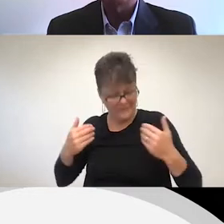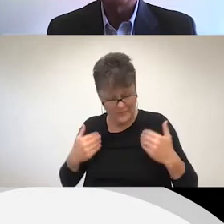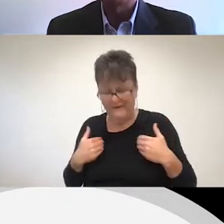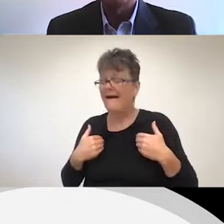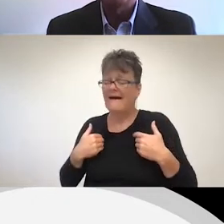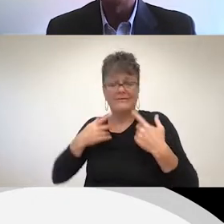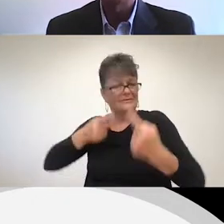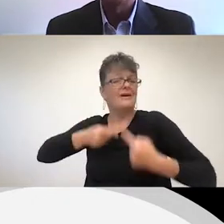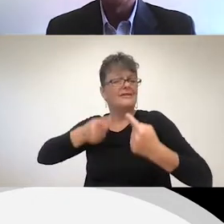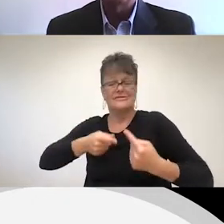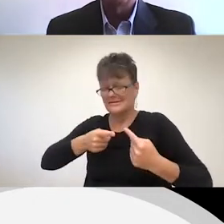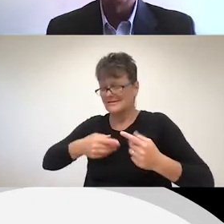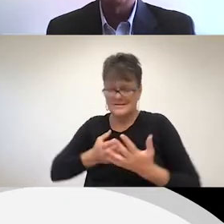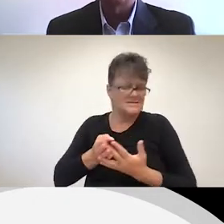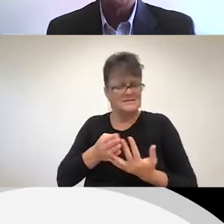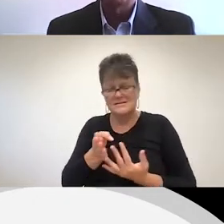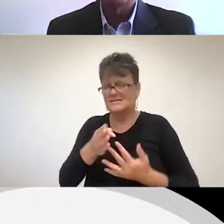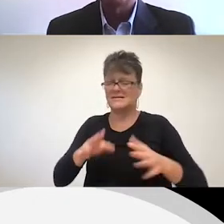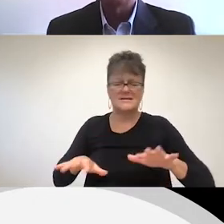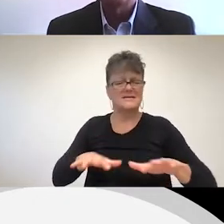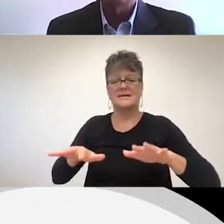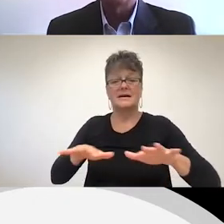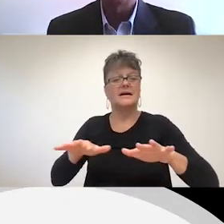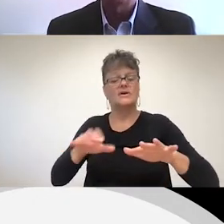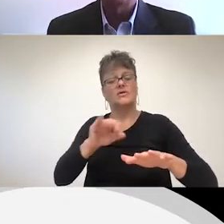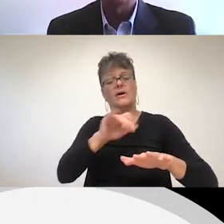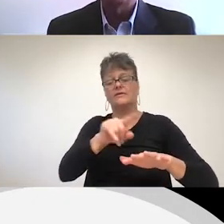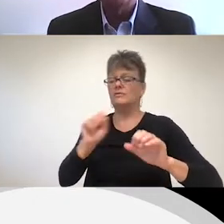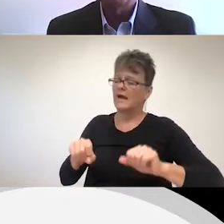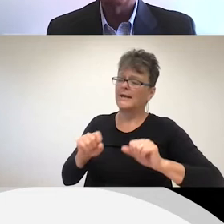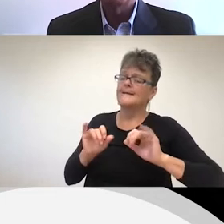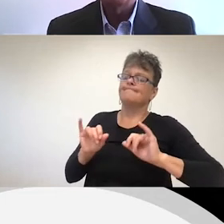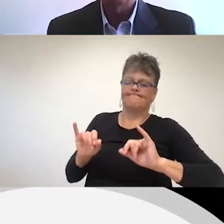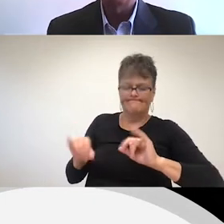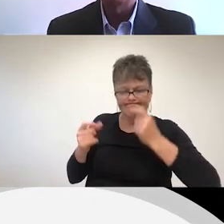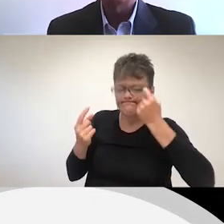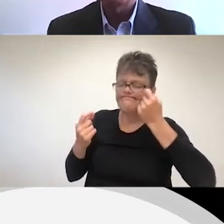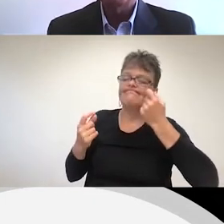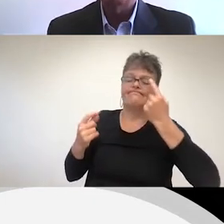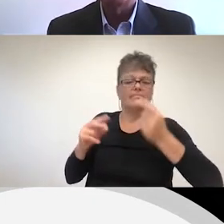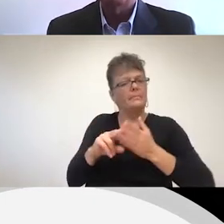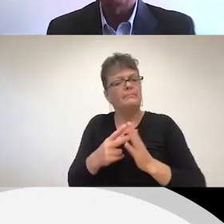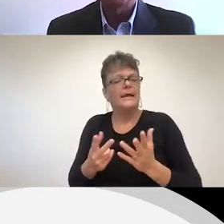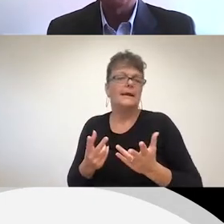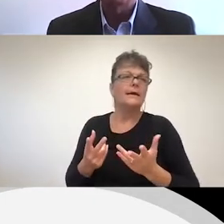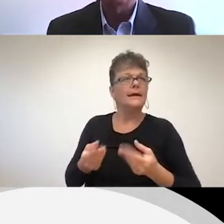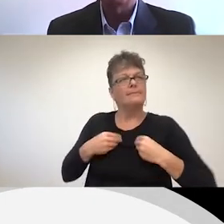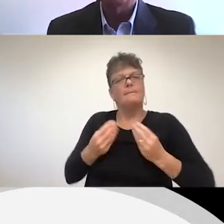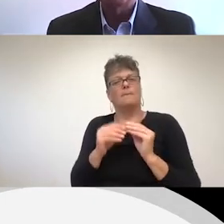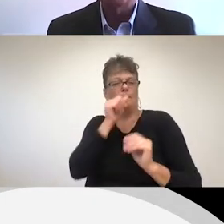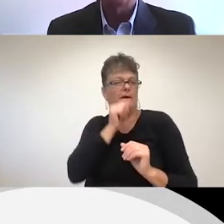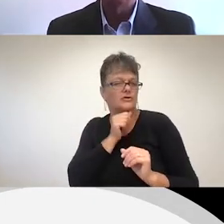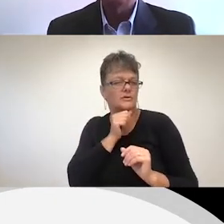day that we're navigating. And that sense of having that appreciation gives us a bit of the patience and a bit of the confidence of being able